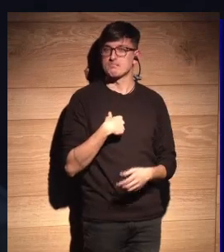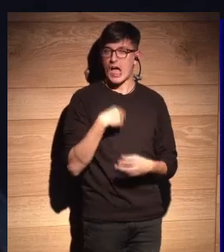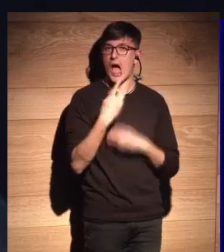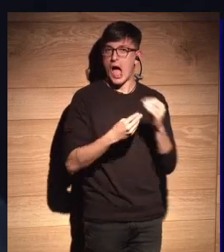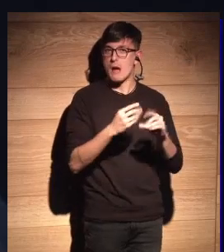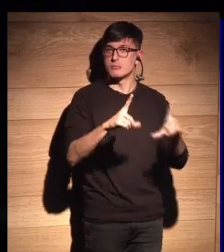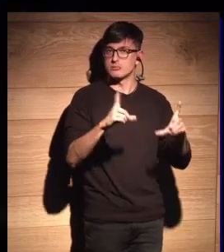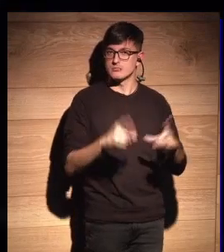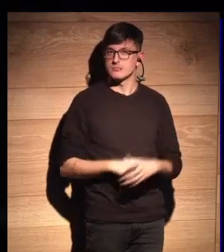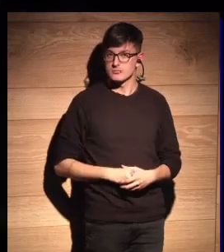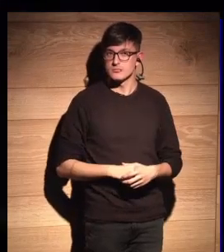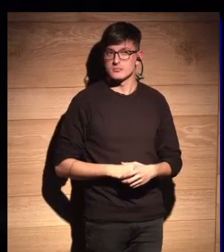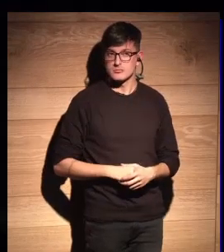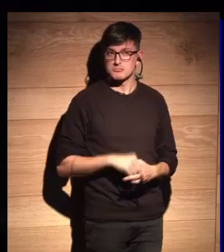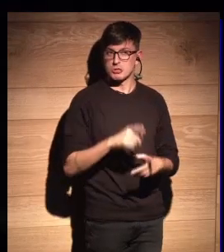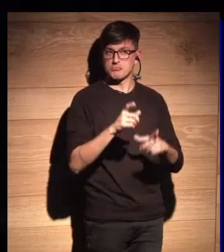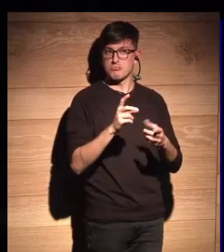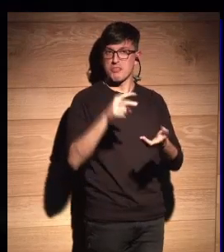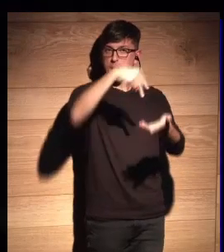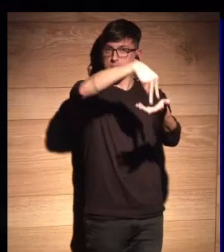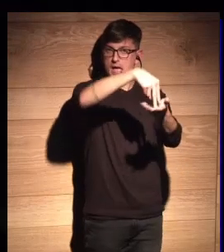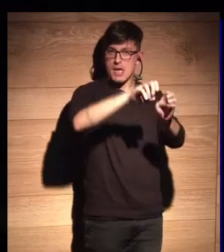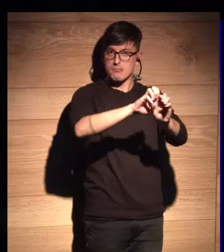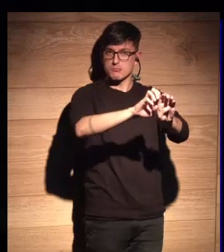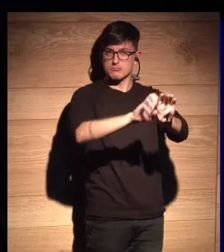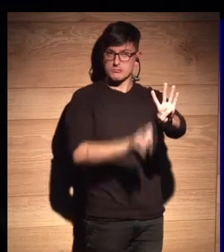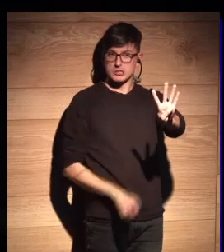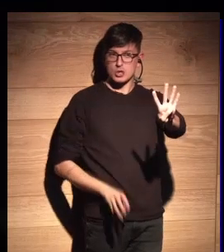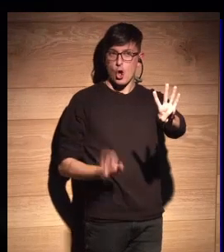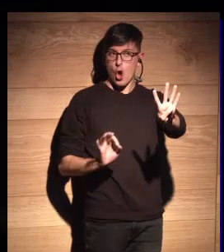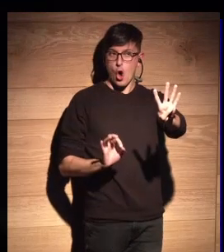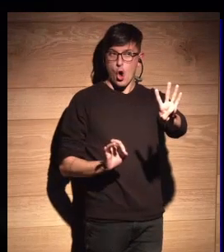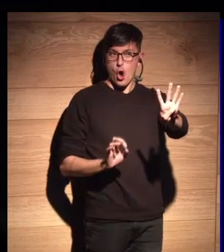or they just turned around? No. They were shopping for shoes. Yeah. And,